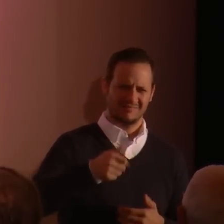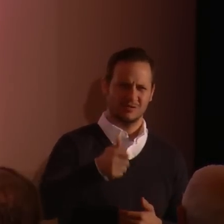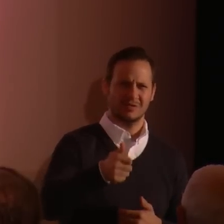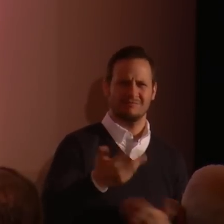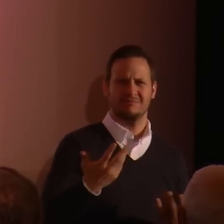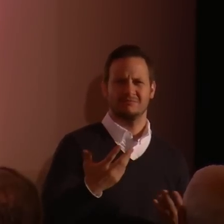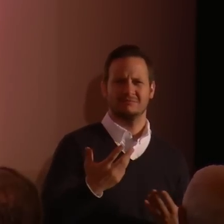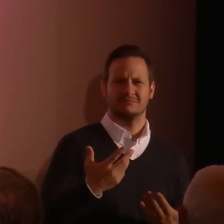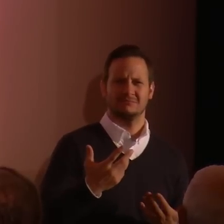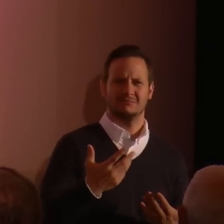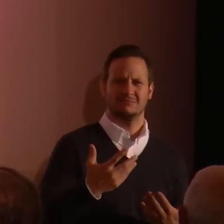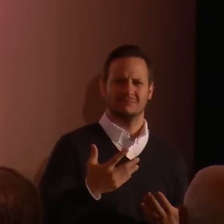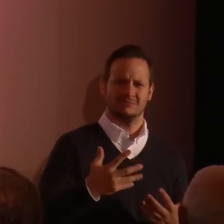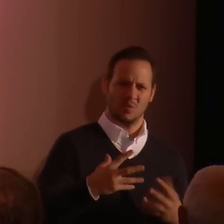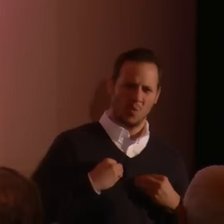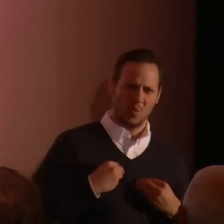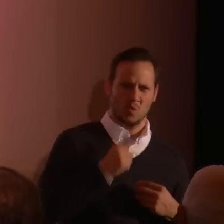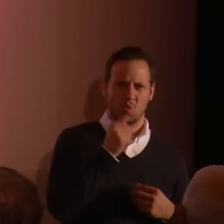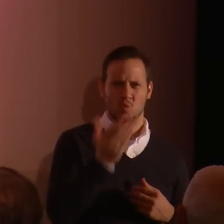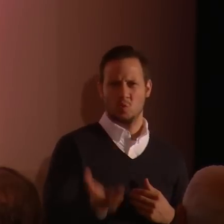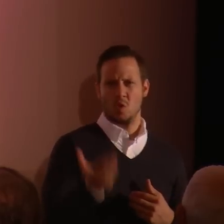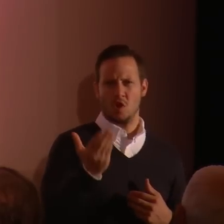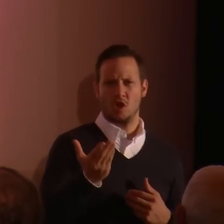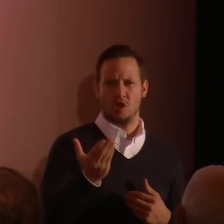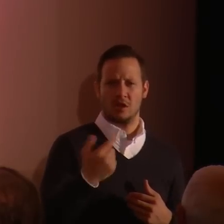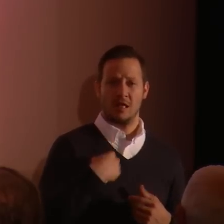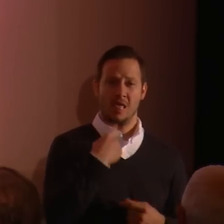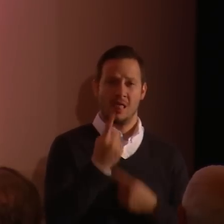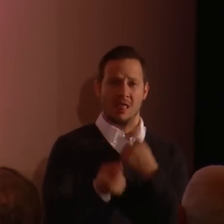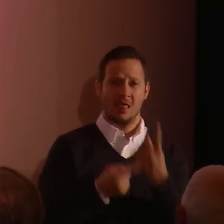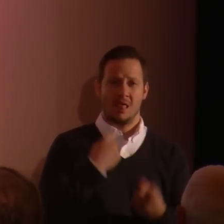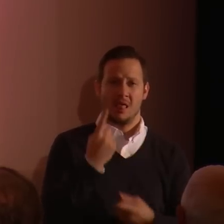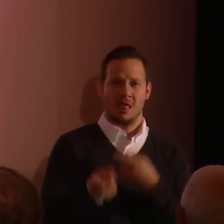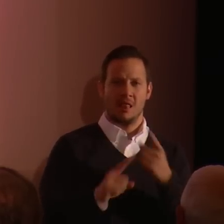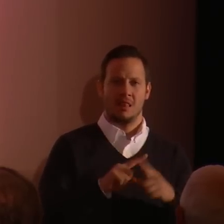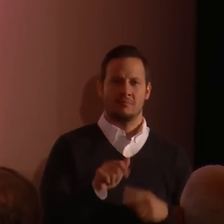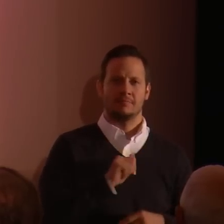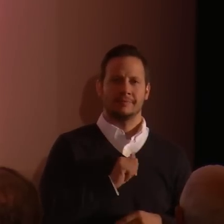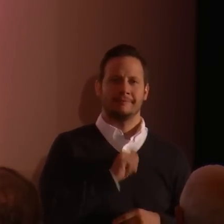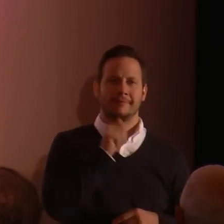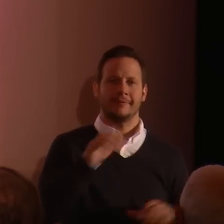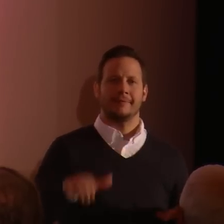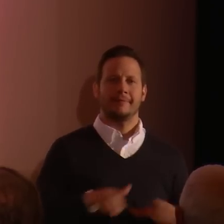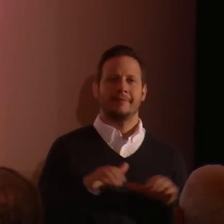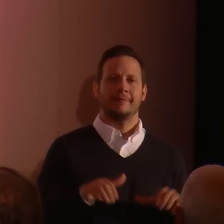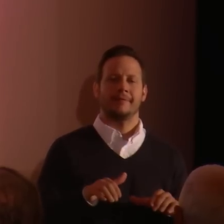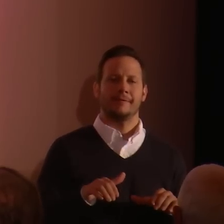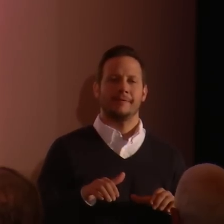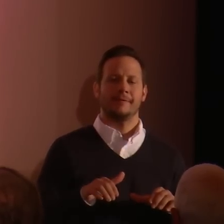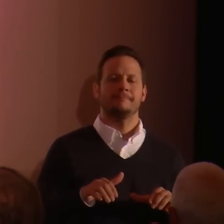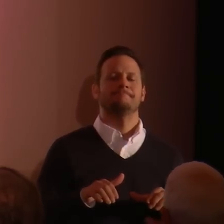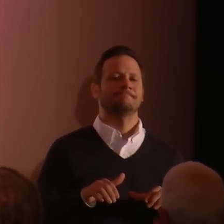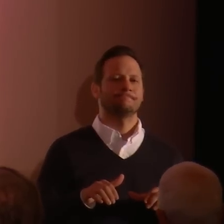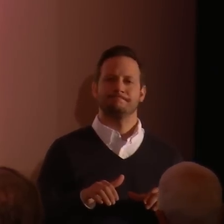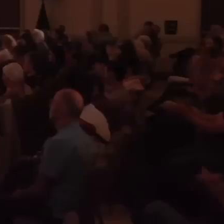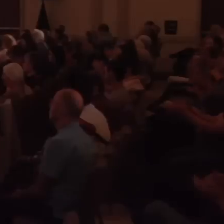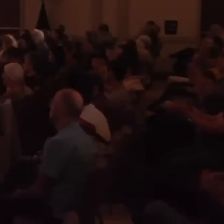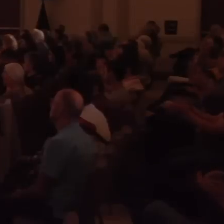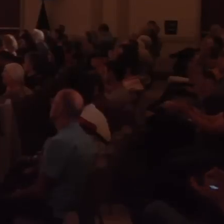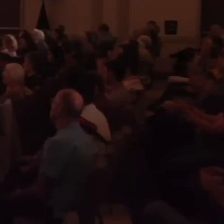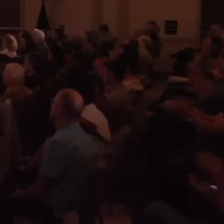believe in if I wasn't willing to do the same thing? So here I am. Thank you.